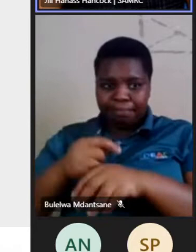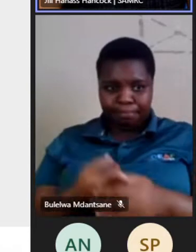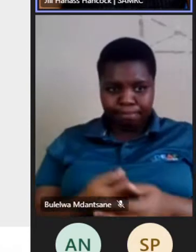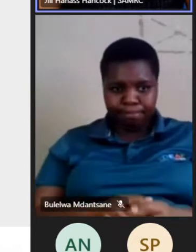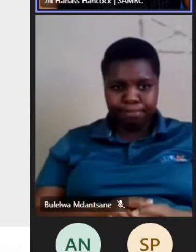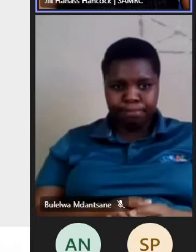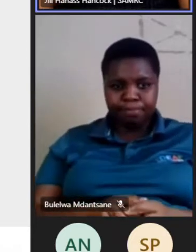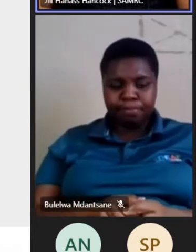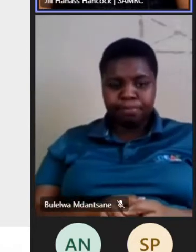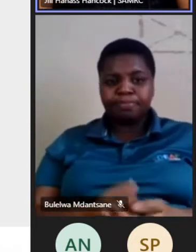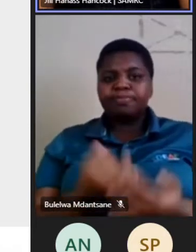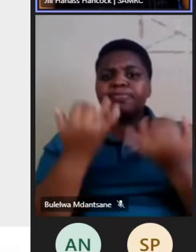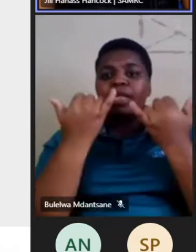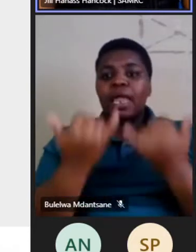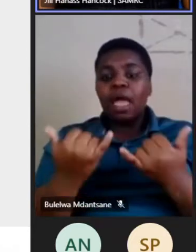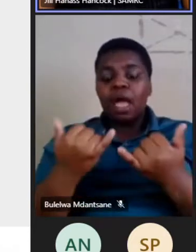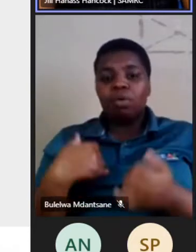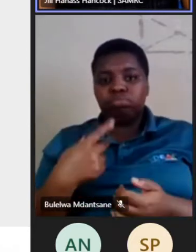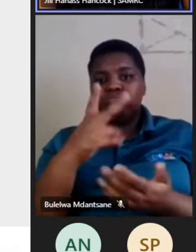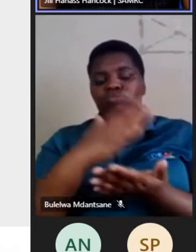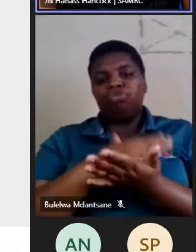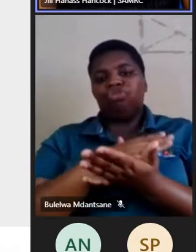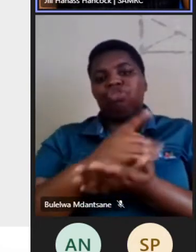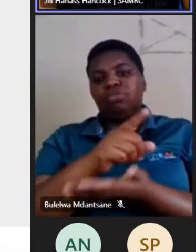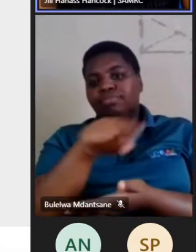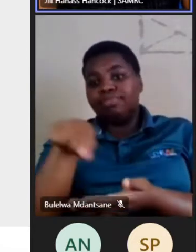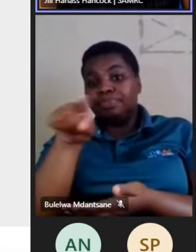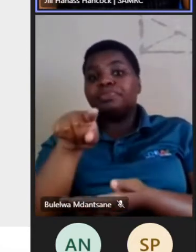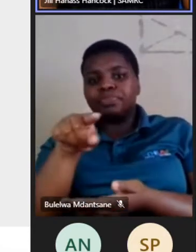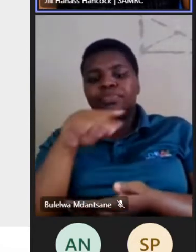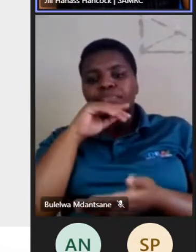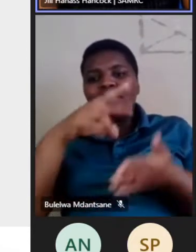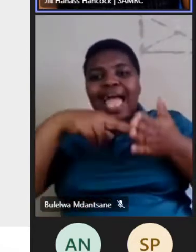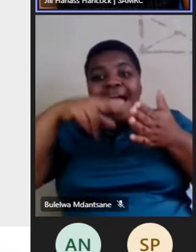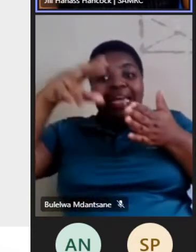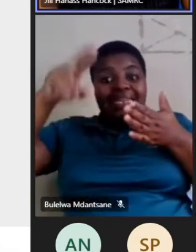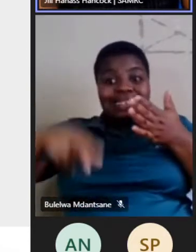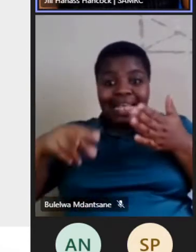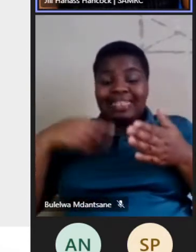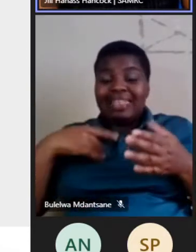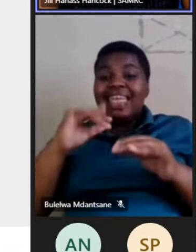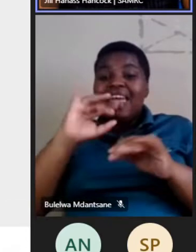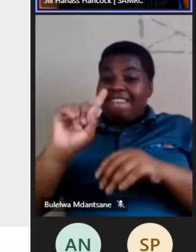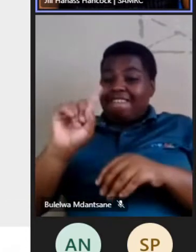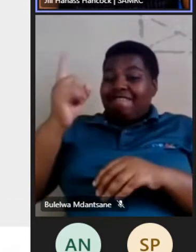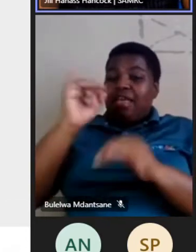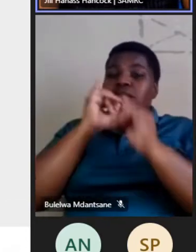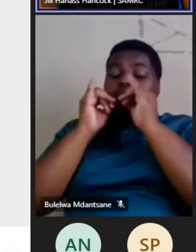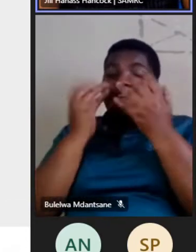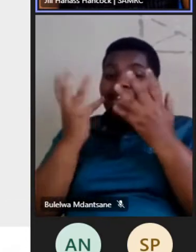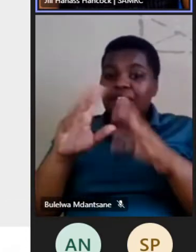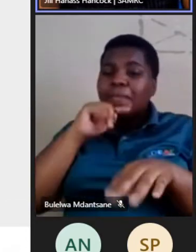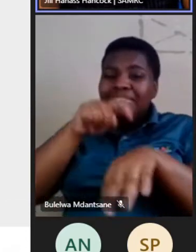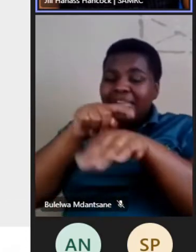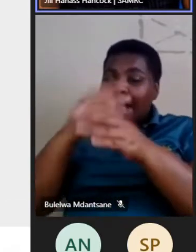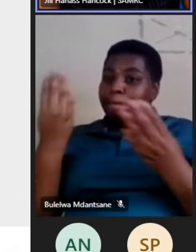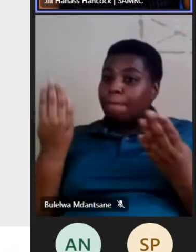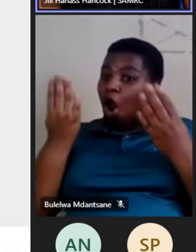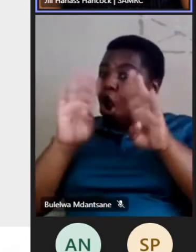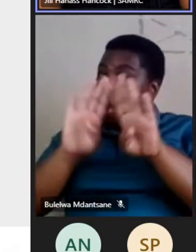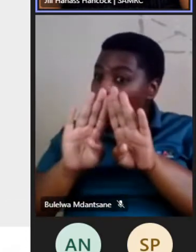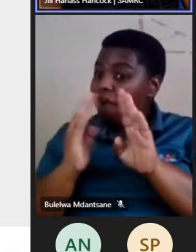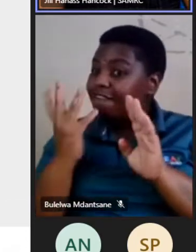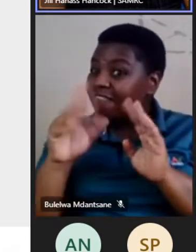So now I will share with you the results from the first interview. That is the one that was done after the hard lockdown in 2020,